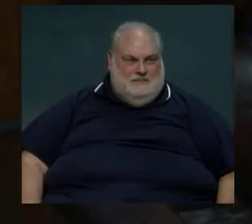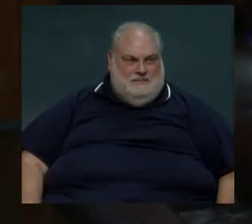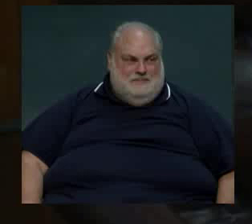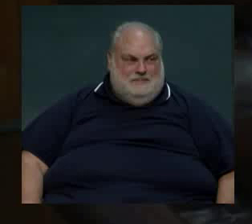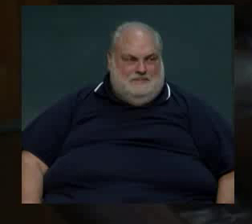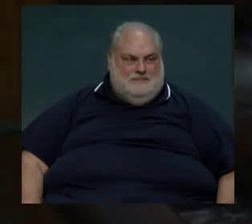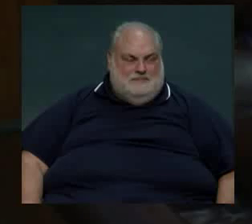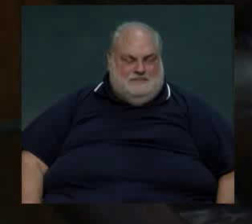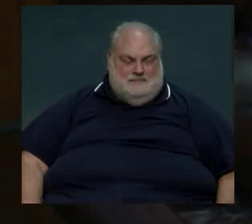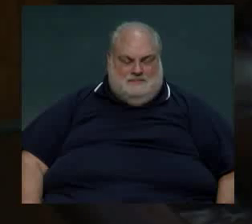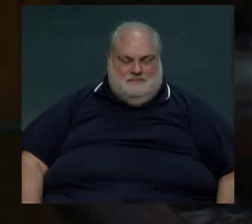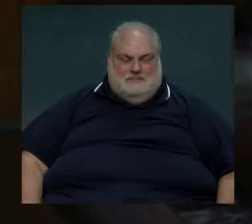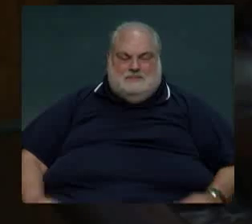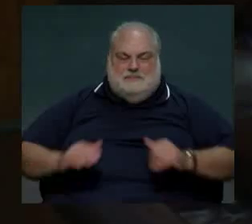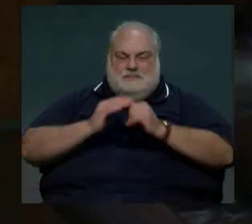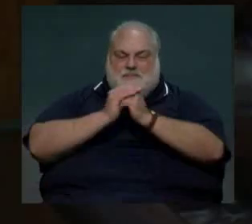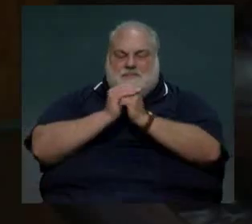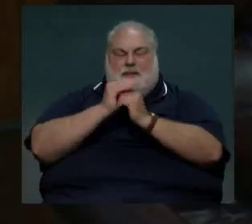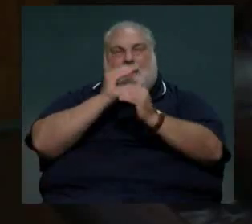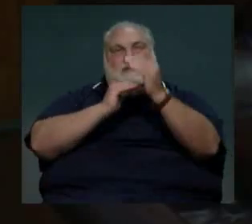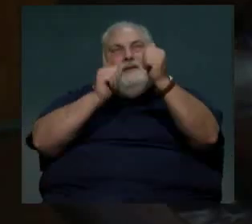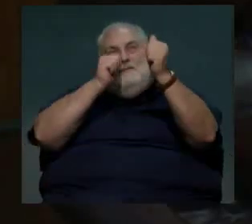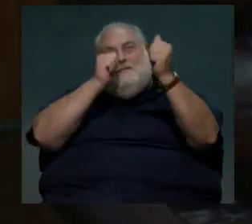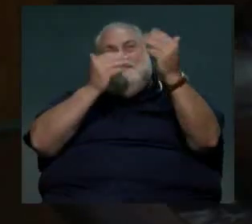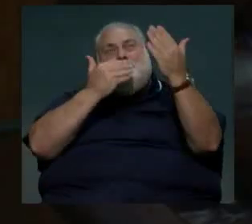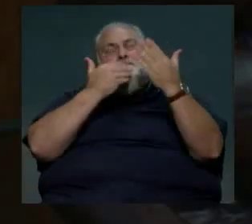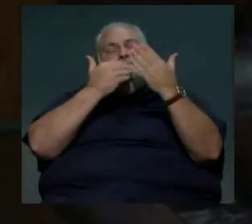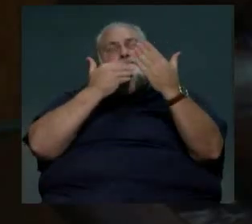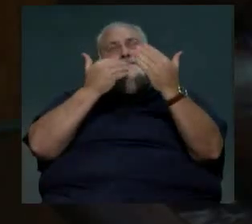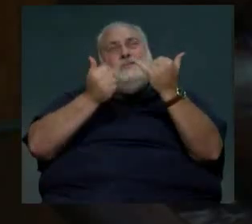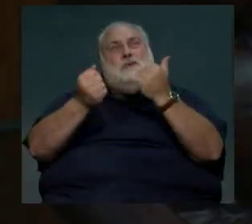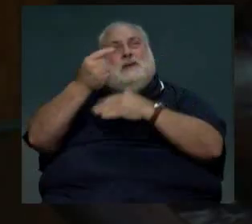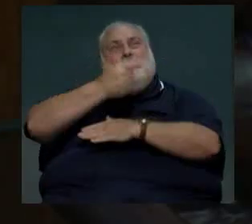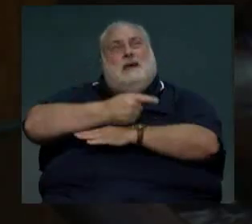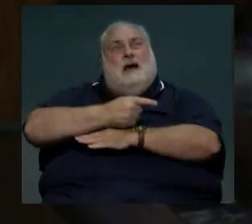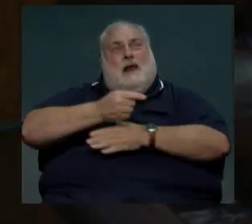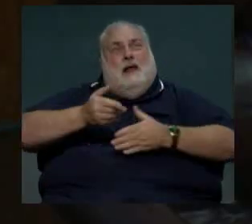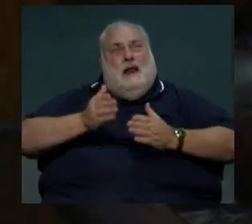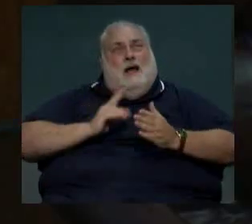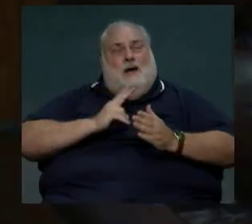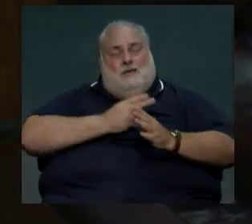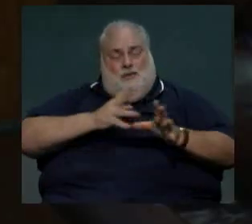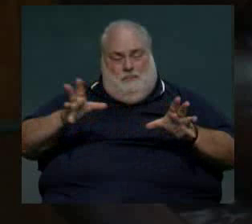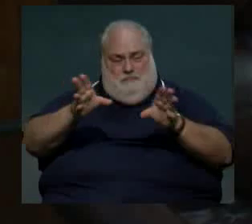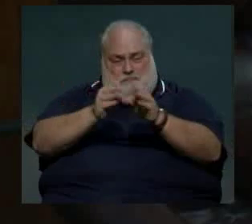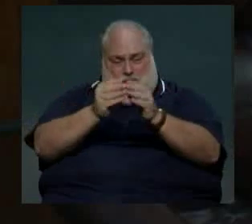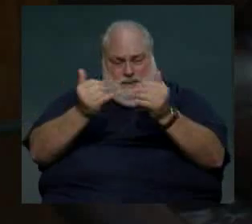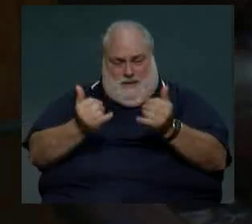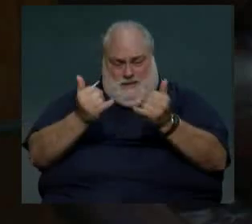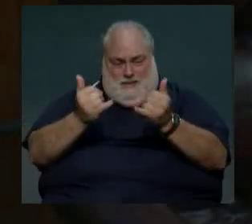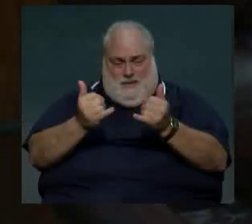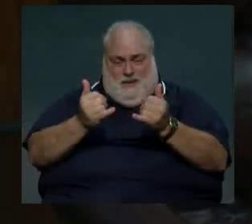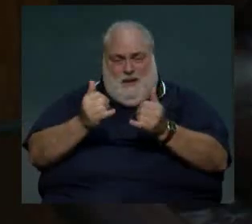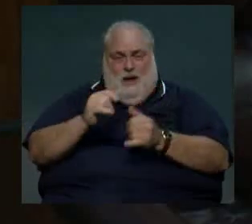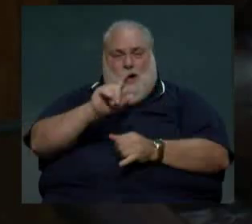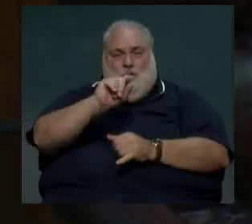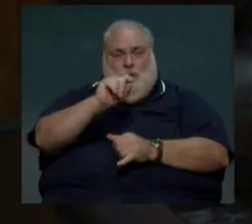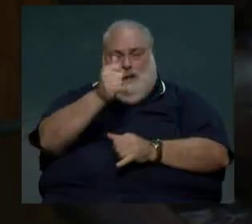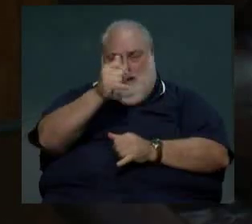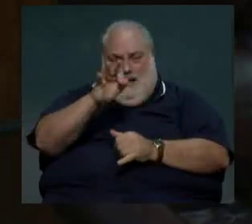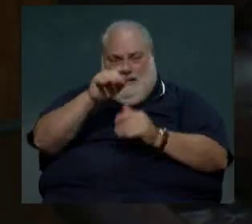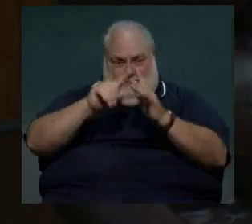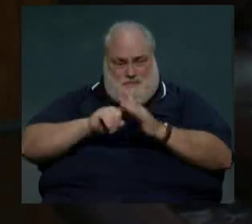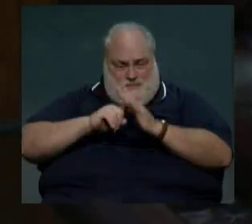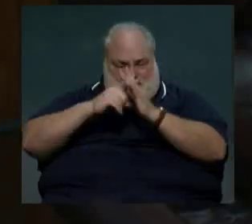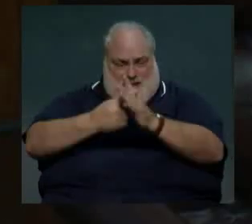Let us pray. Heavenly Father, thank you for this day and allowing us to meet in this public forum. With 2019 unfolding, we